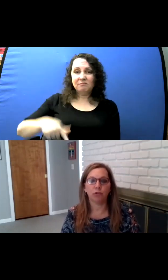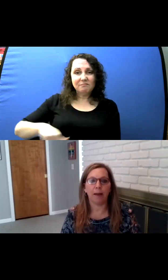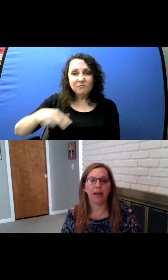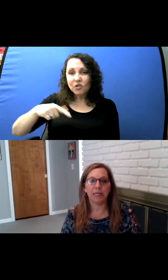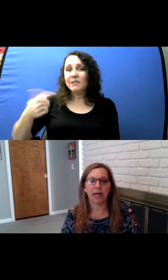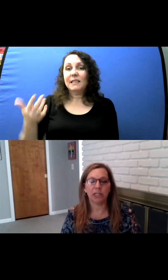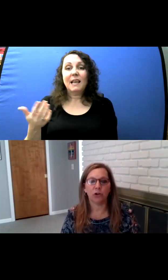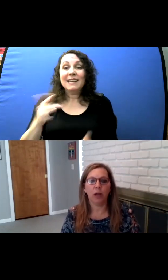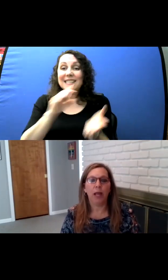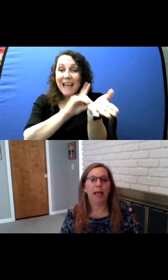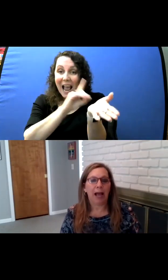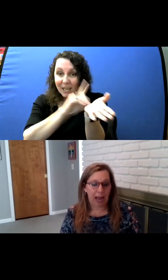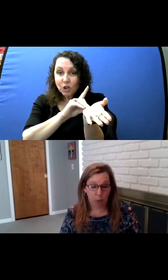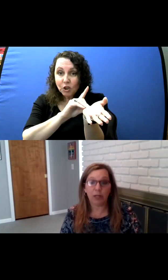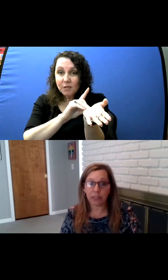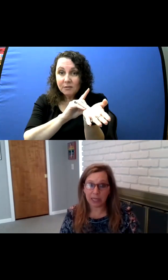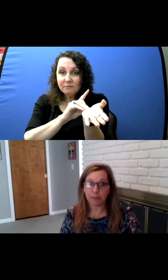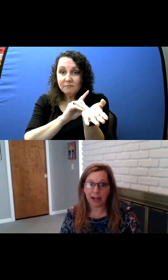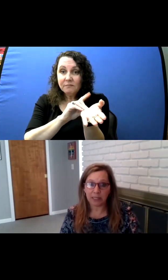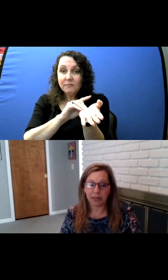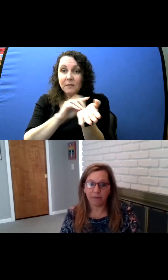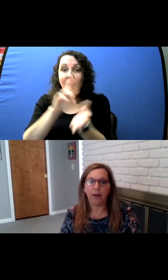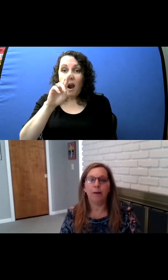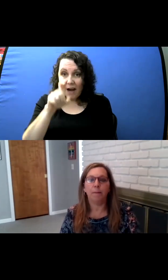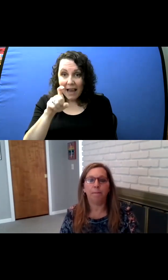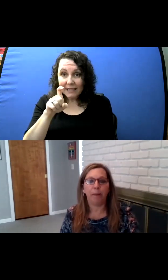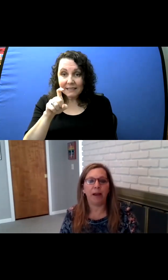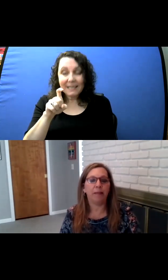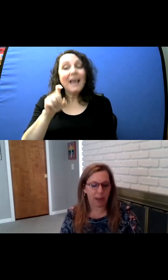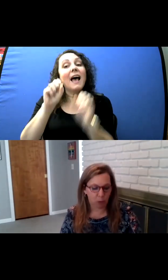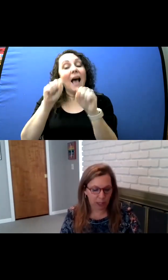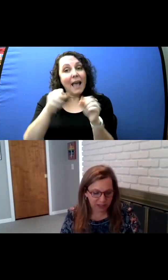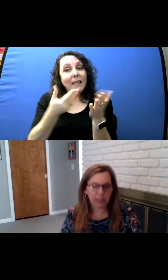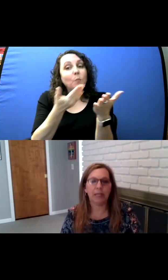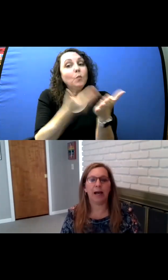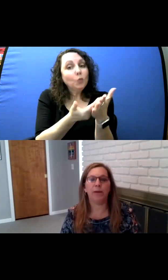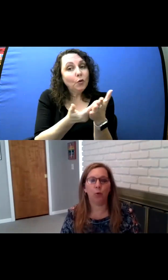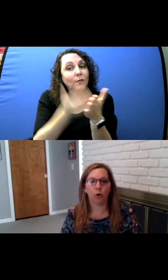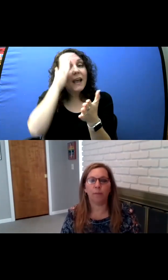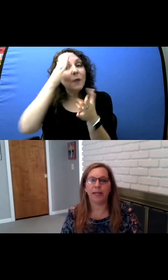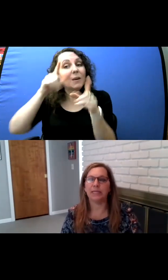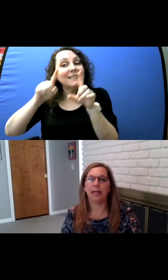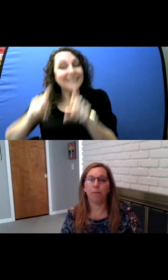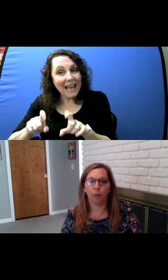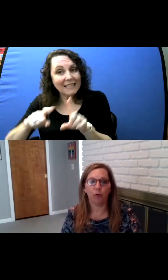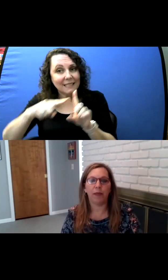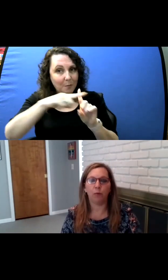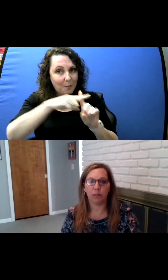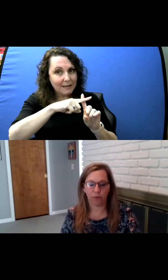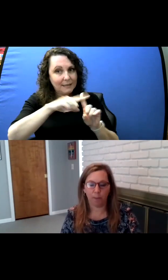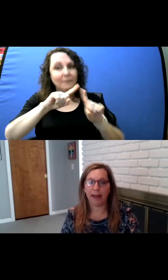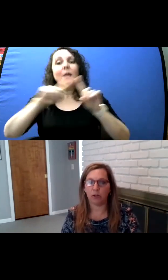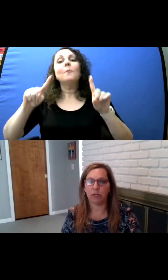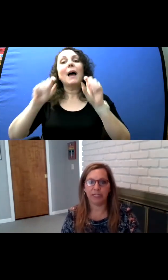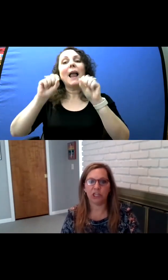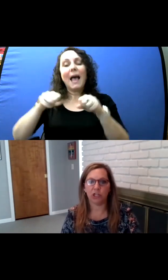medication prescribed by a doctor, I will test positive, but they will still allow me to work because I can prove that it was